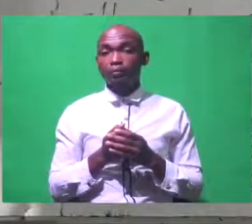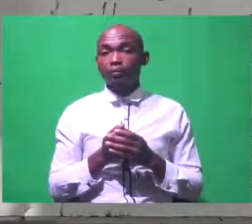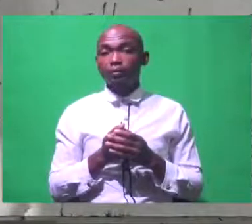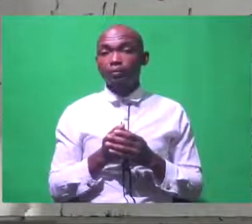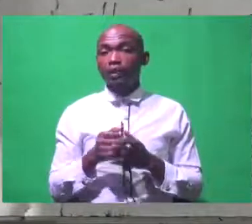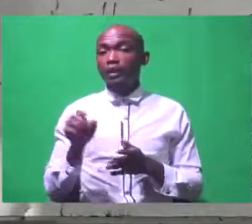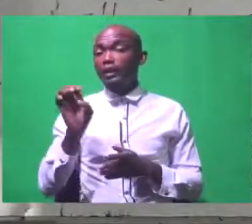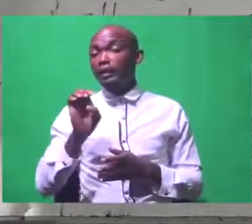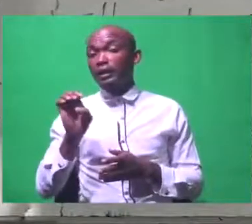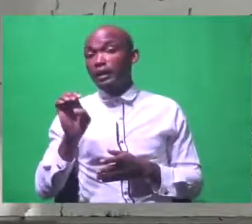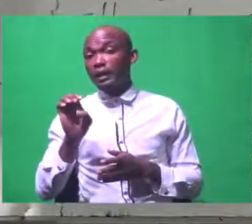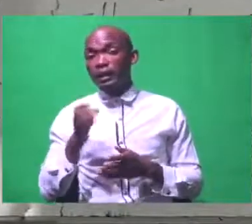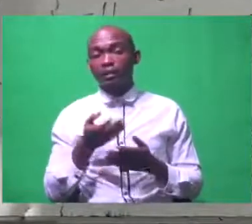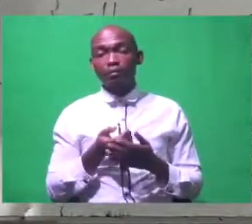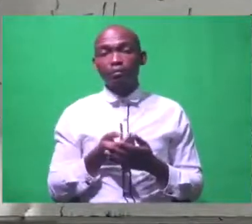And E,